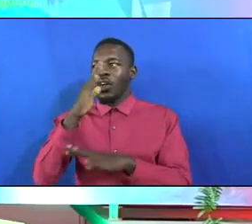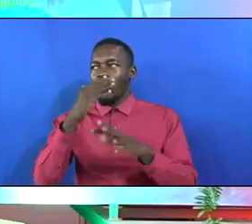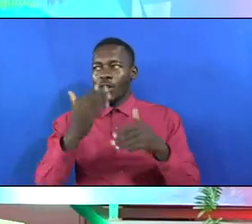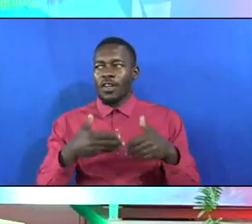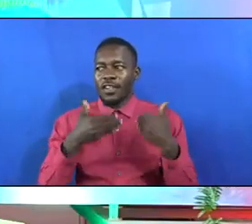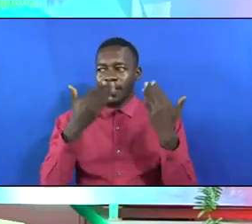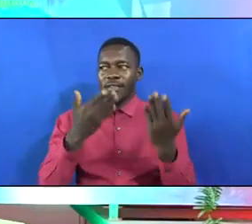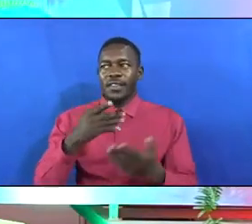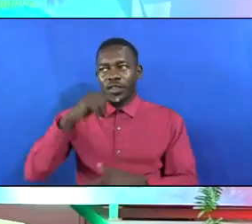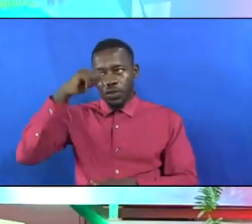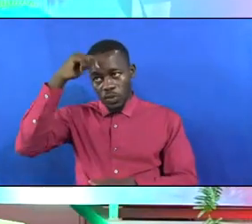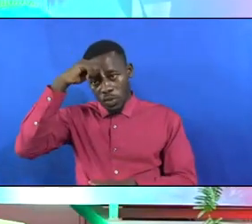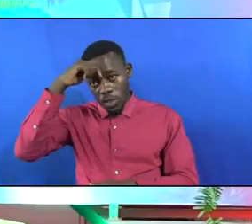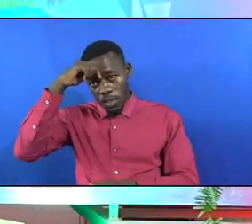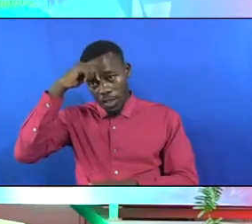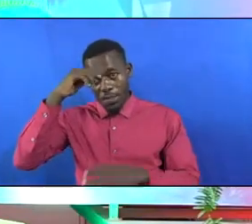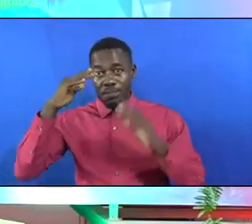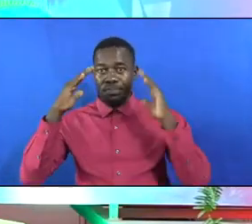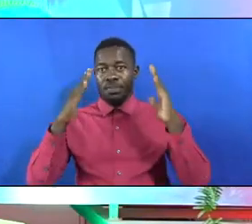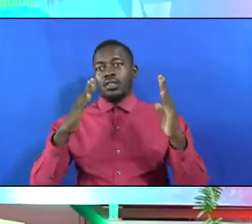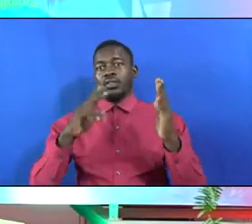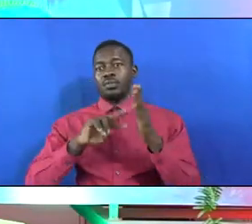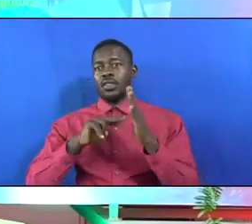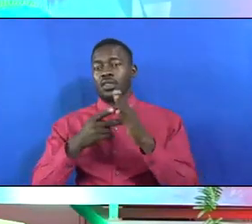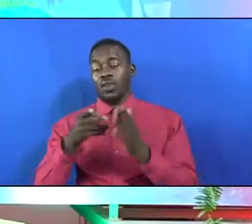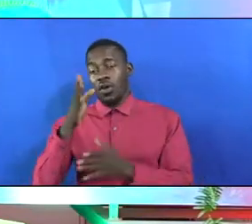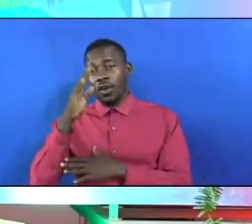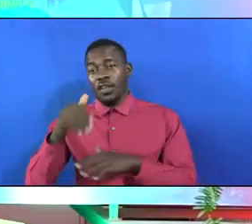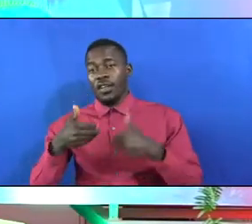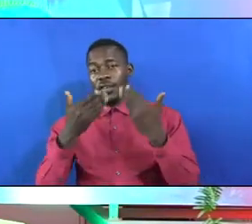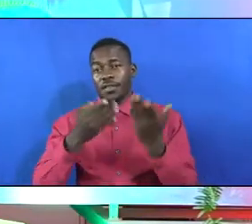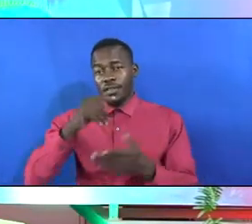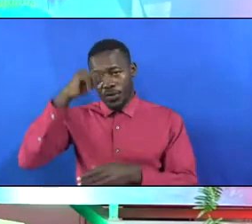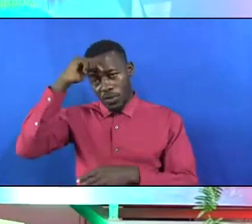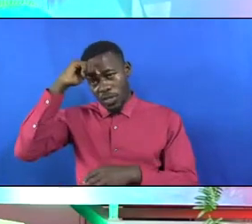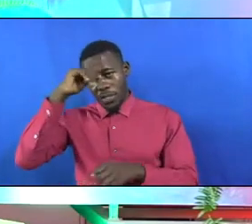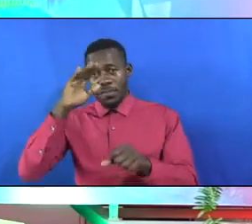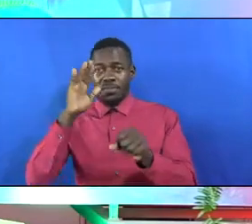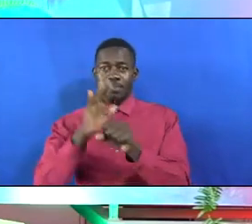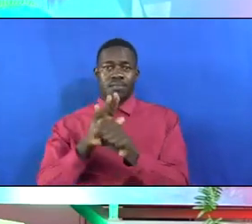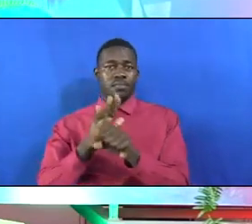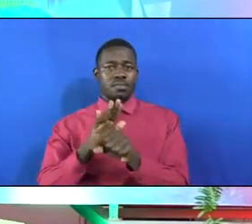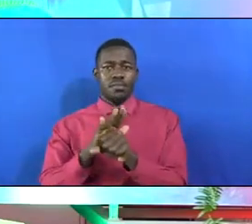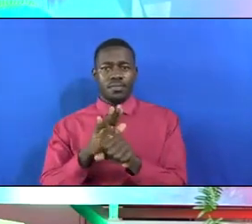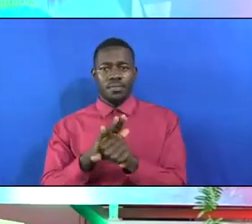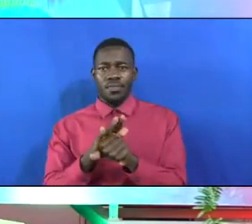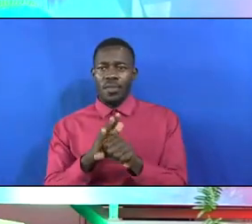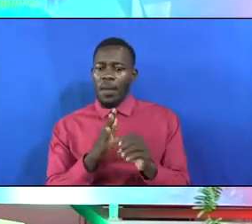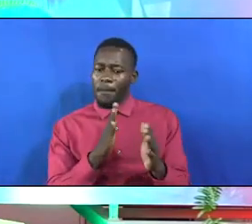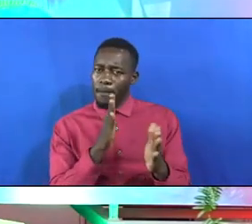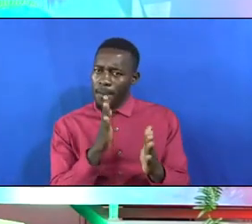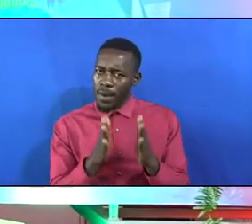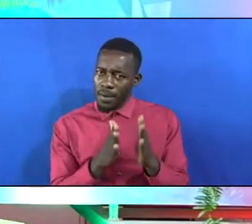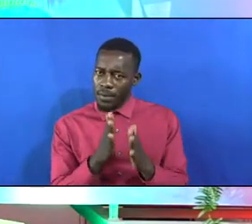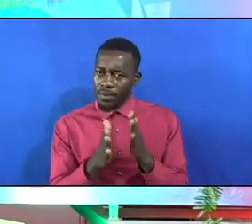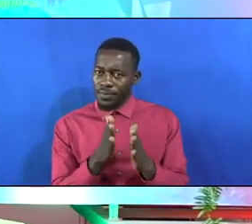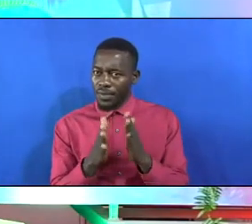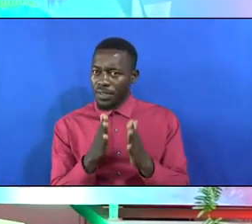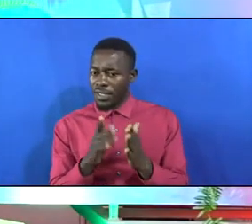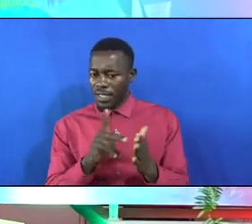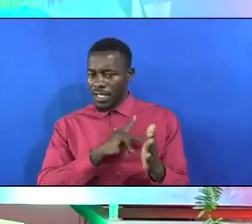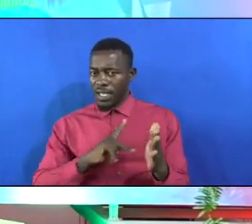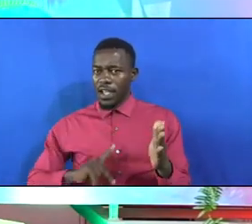human knowledge? Do you think that is a manly understanding? Is that plan like the one for